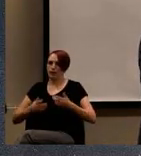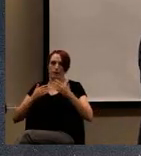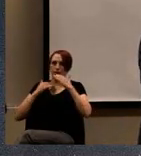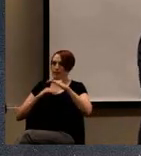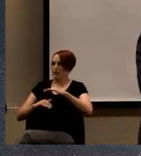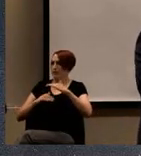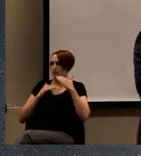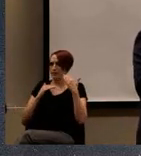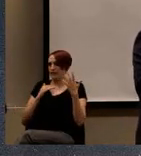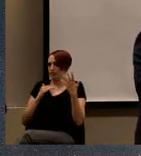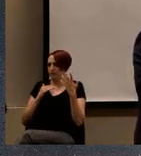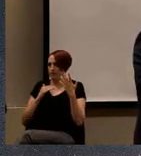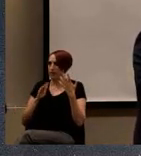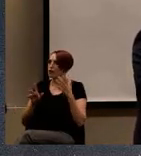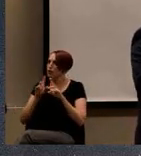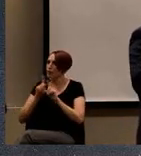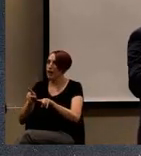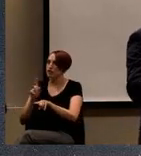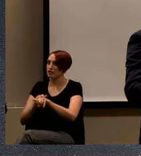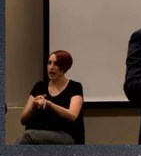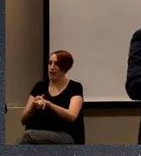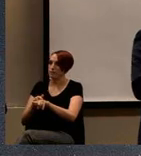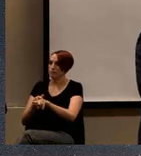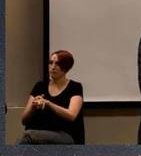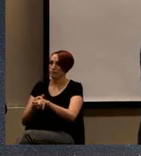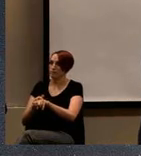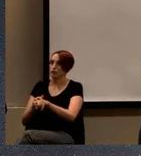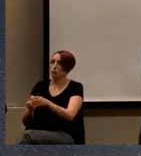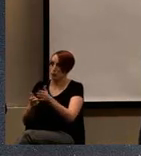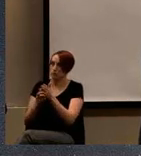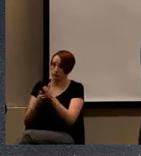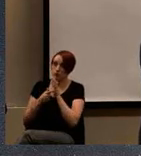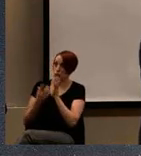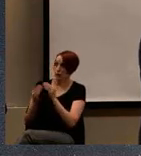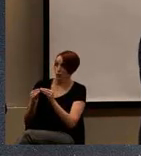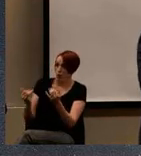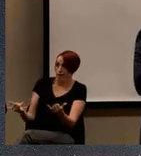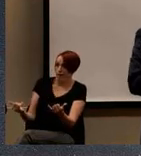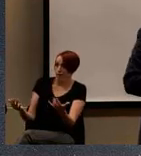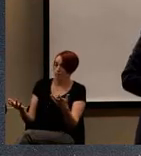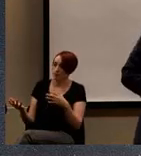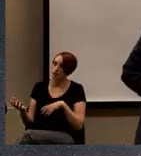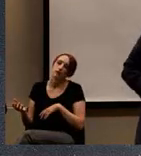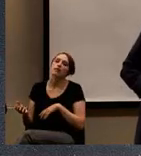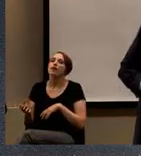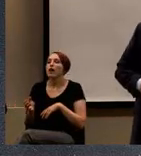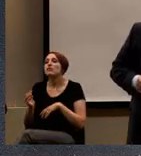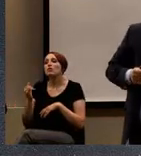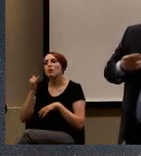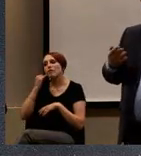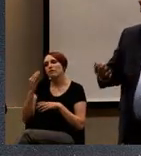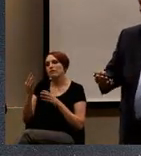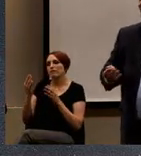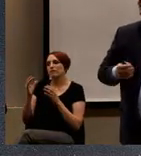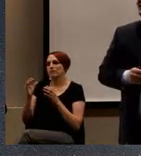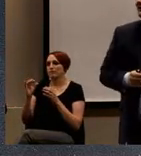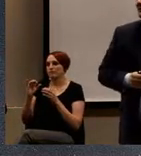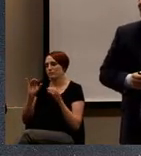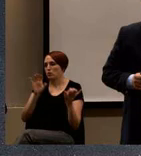limitations that cut your reaction time down. Those are the things that contribute, you know, to being more likely to be in a fall. They're